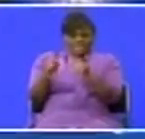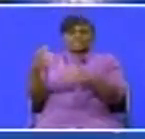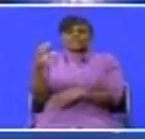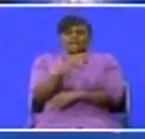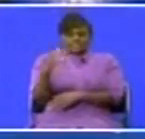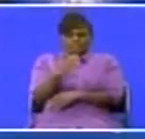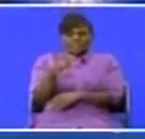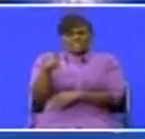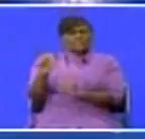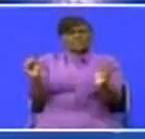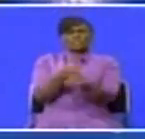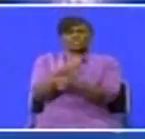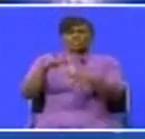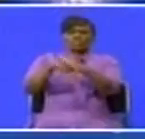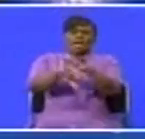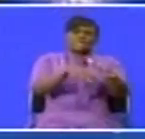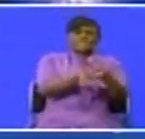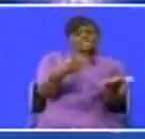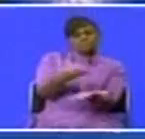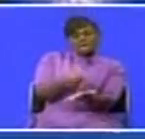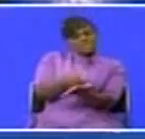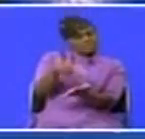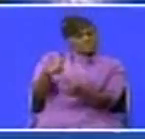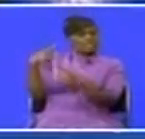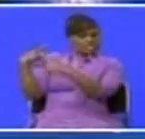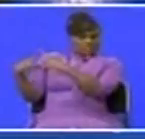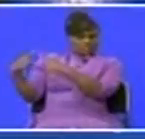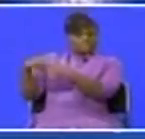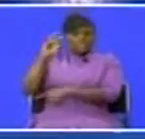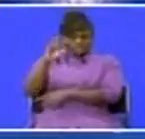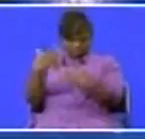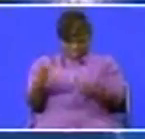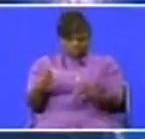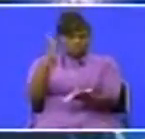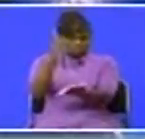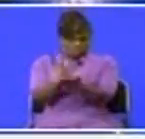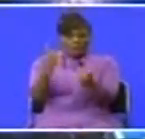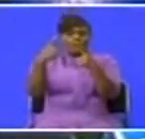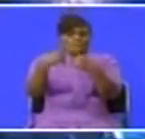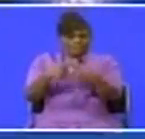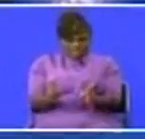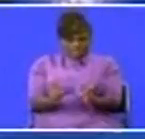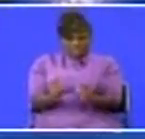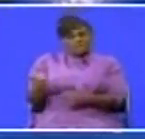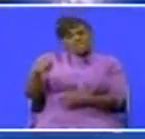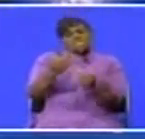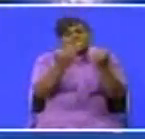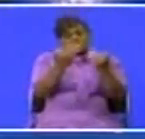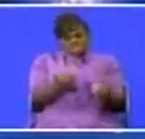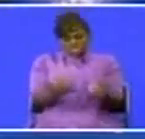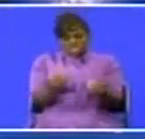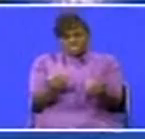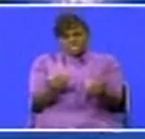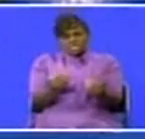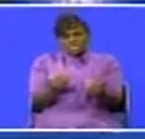not have access to their resources will go through. There's no denying it. But in that sense, we still need, this is why you